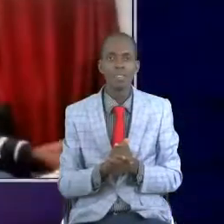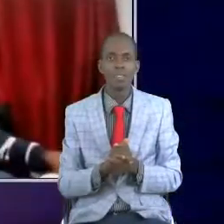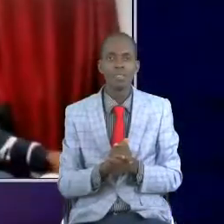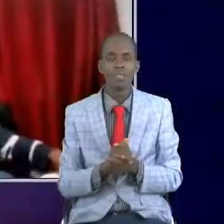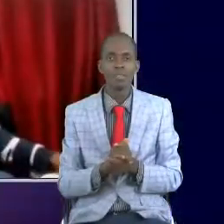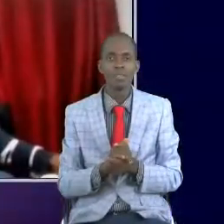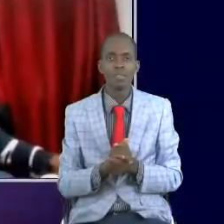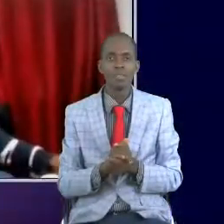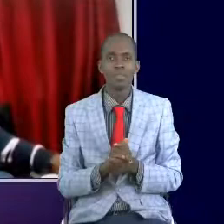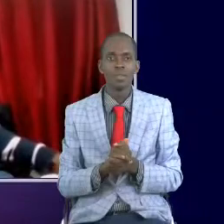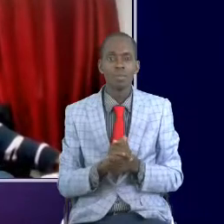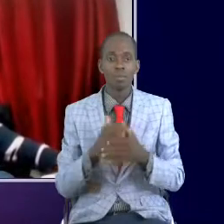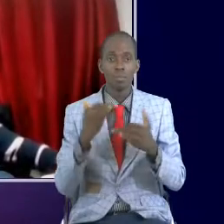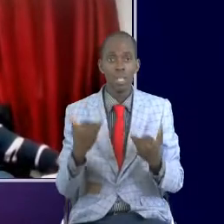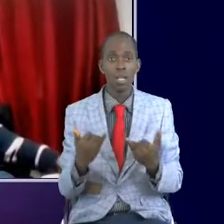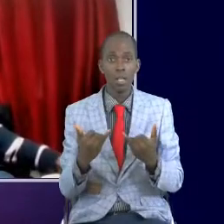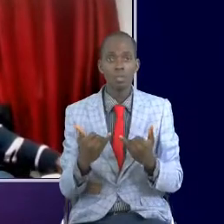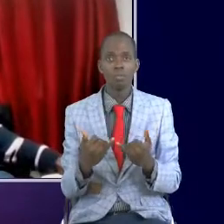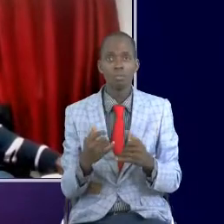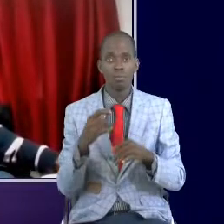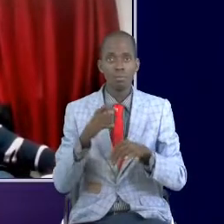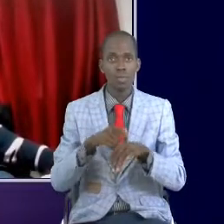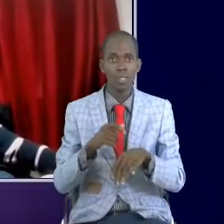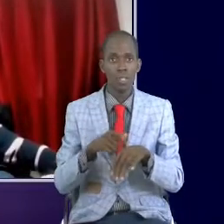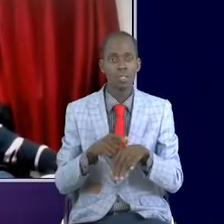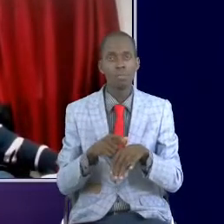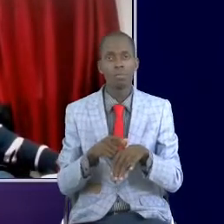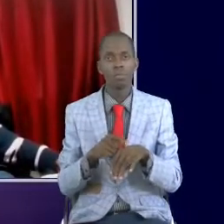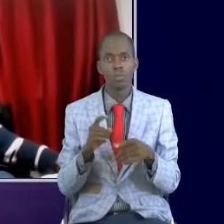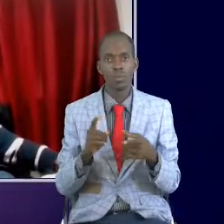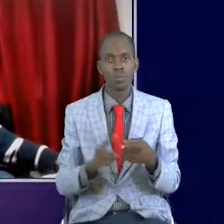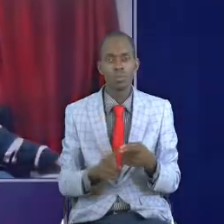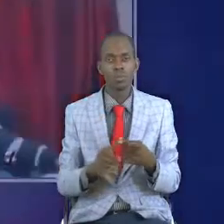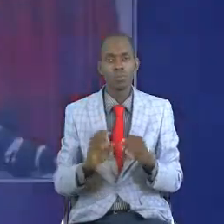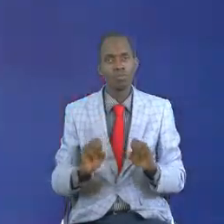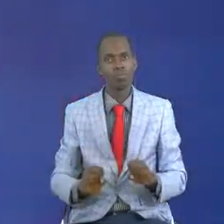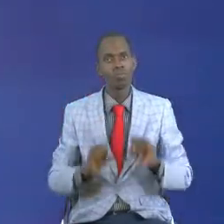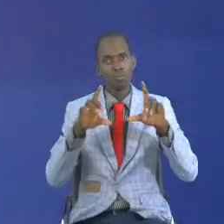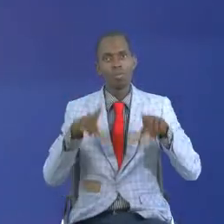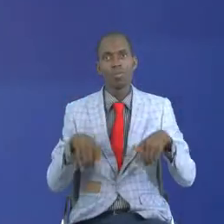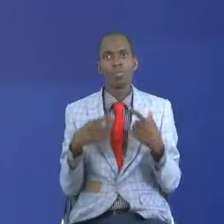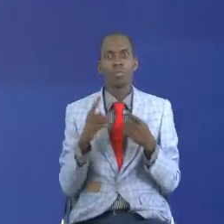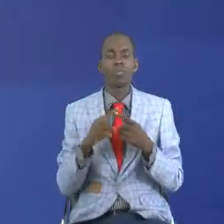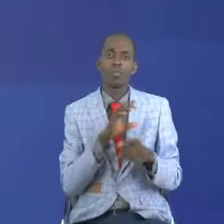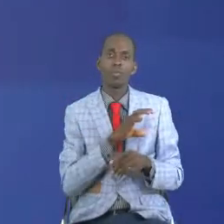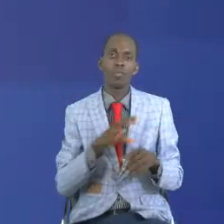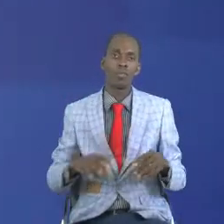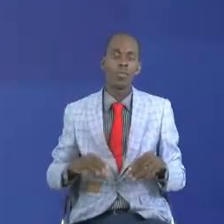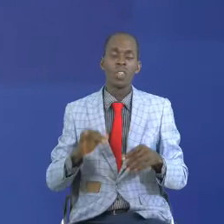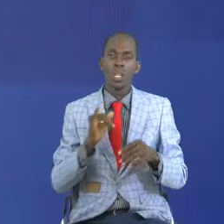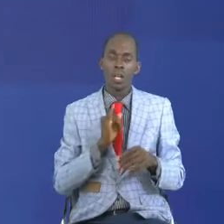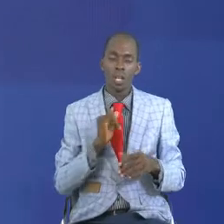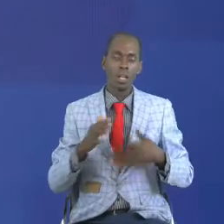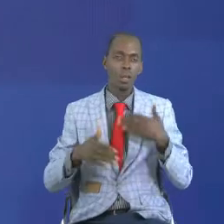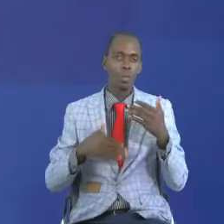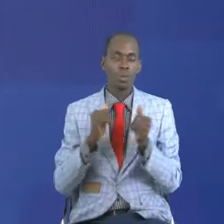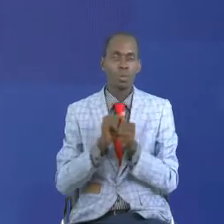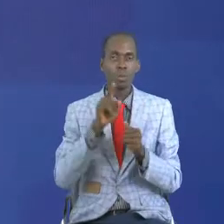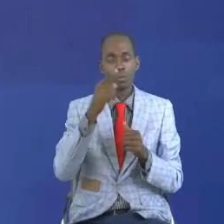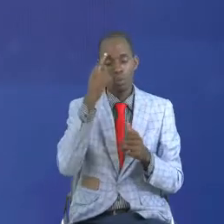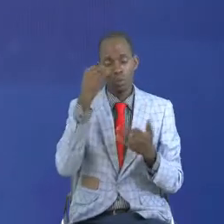it's about an eyes closed i rejoice with you tonight today is your day